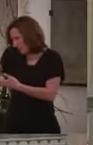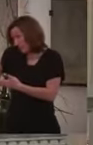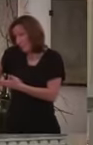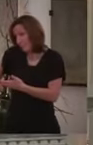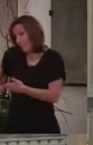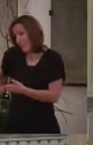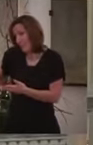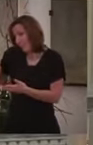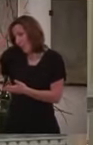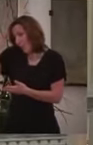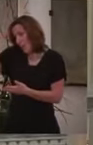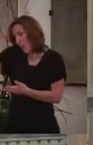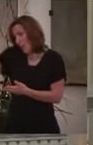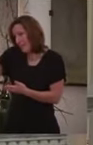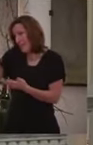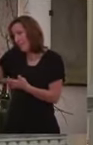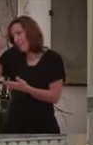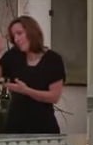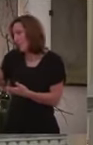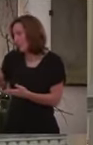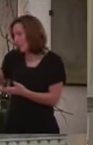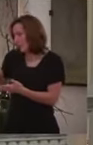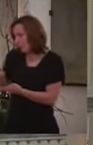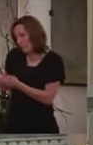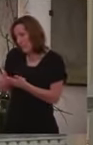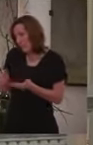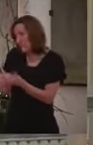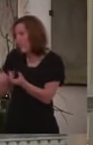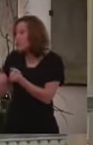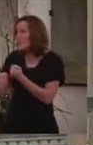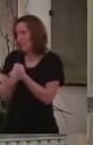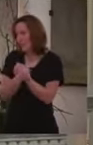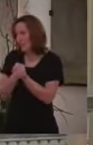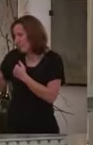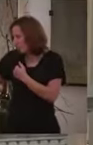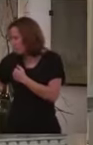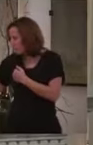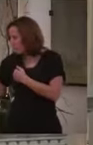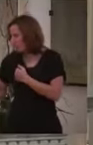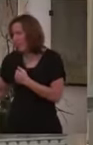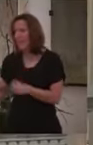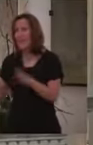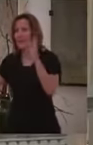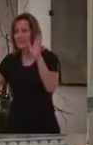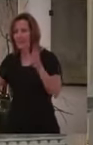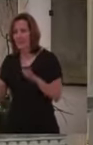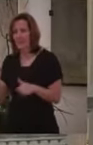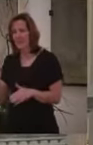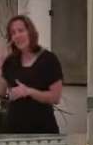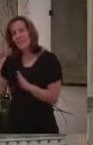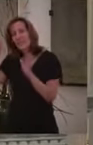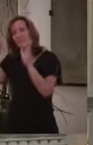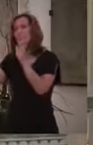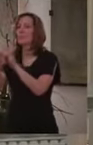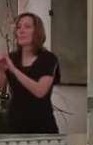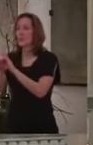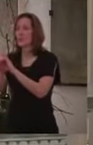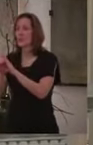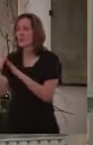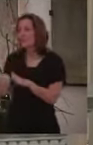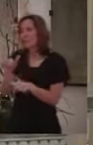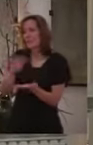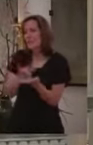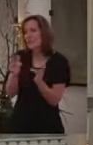her life for the sake of those she loves. It's an amazing maternal image of